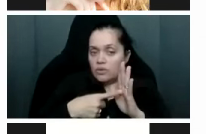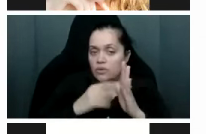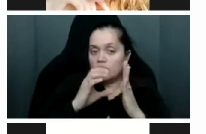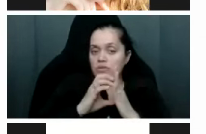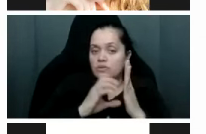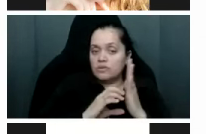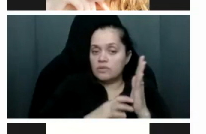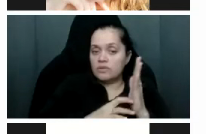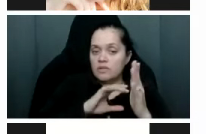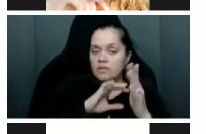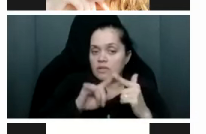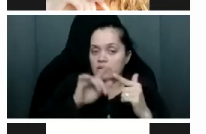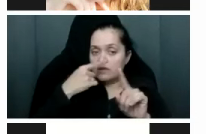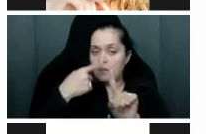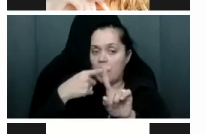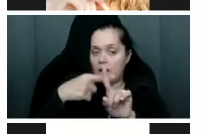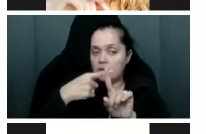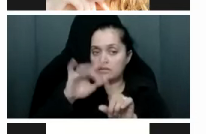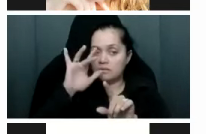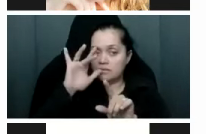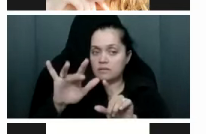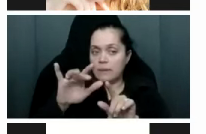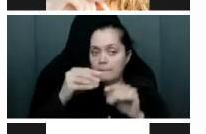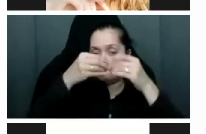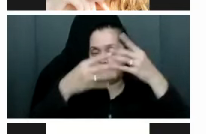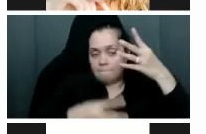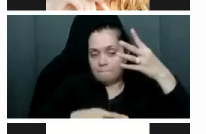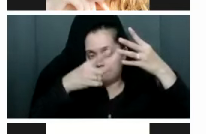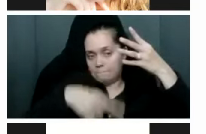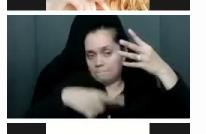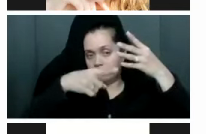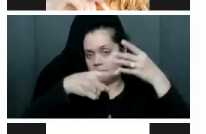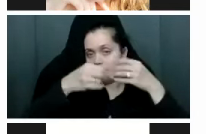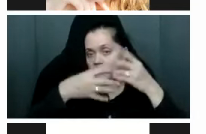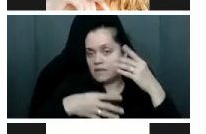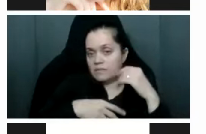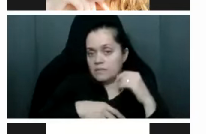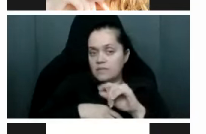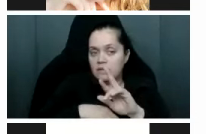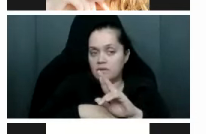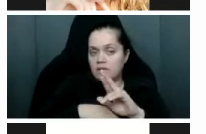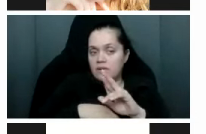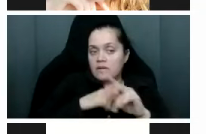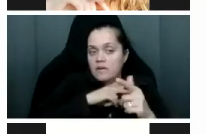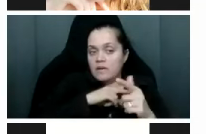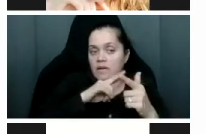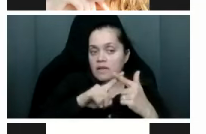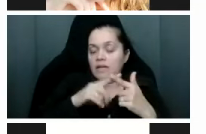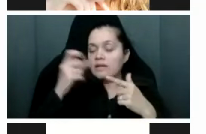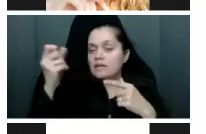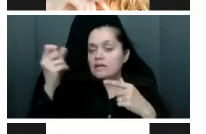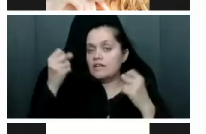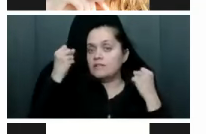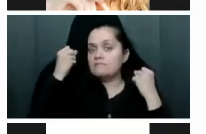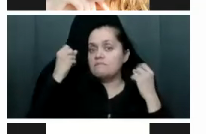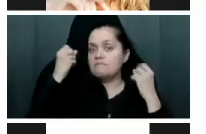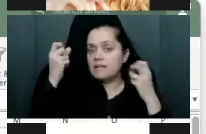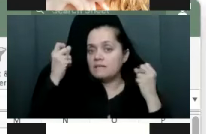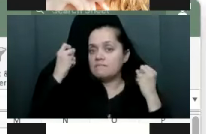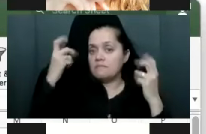chapters, and you click on the plus sign, and there's the list of chapters. And in fact, there are, yes, many,